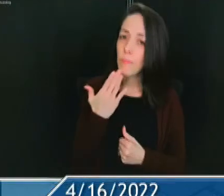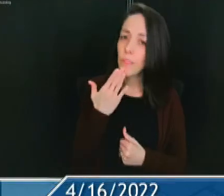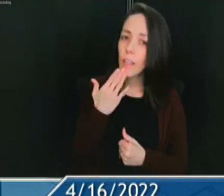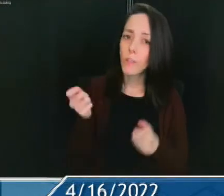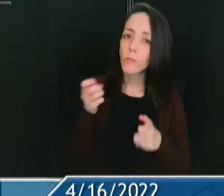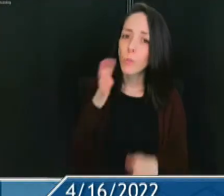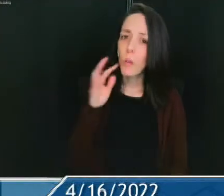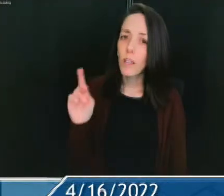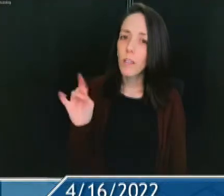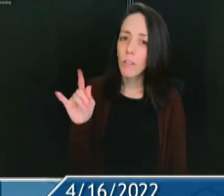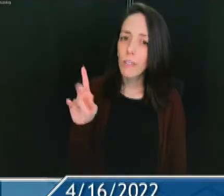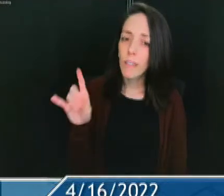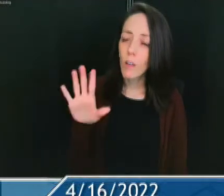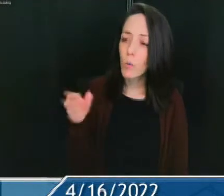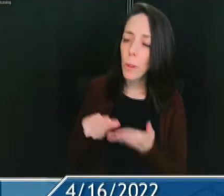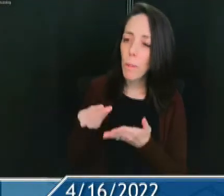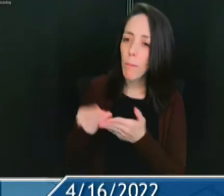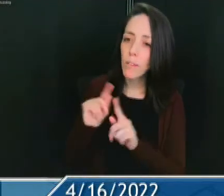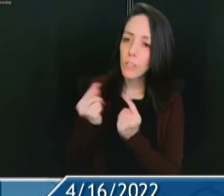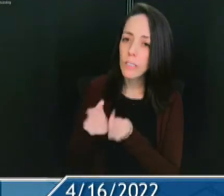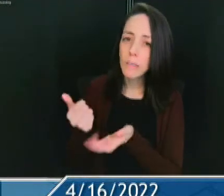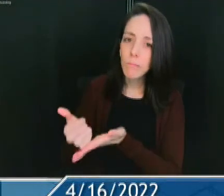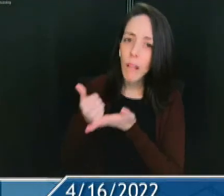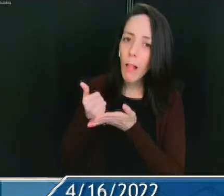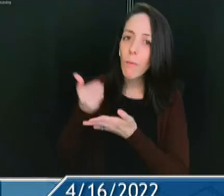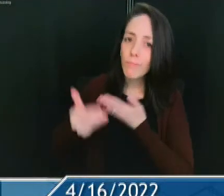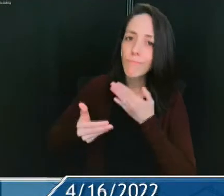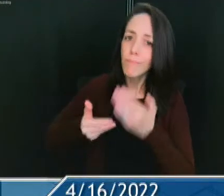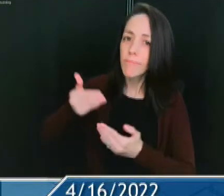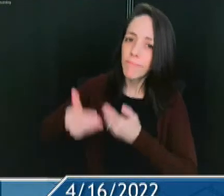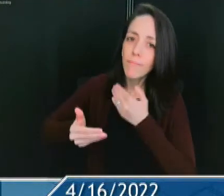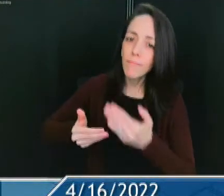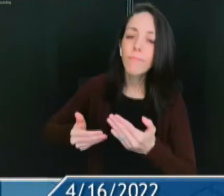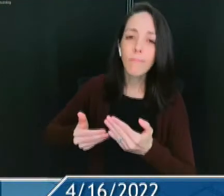team for walking us through the